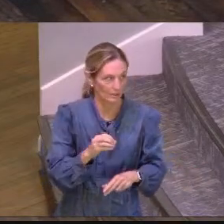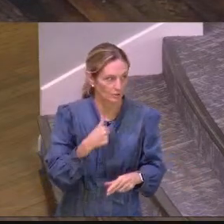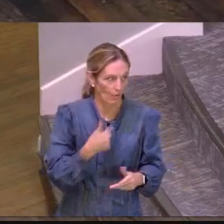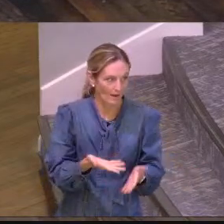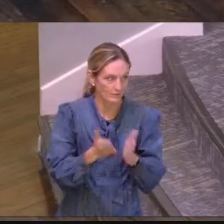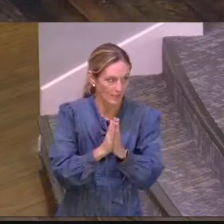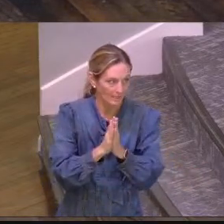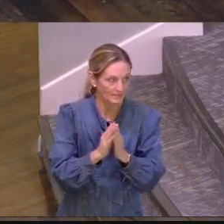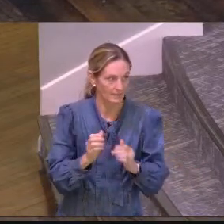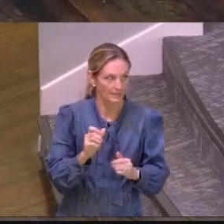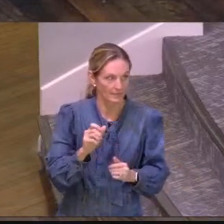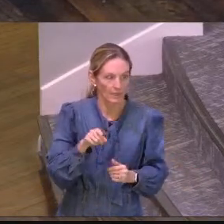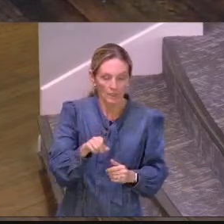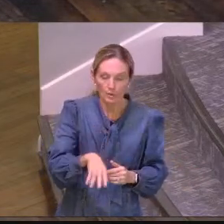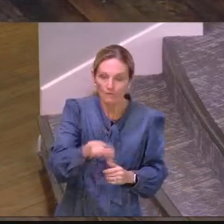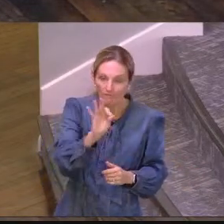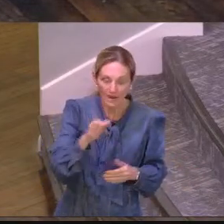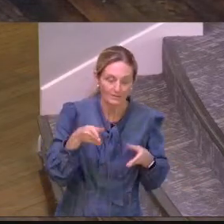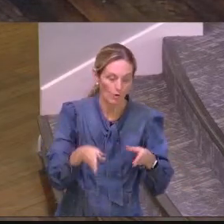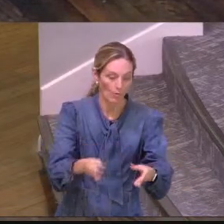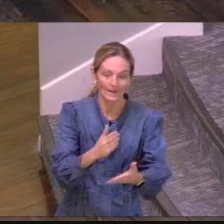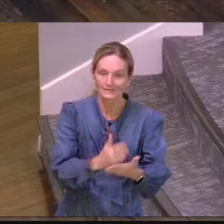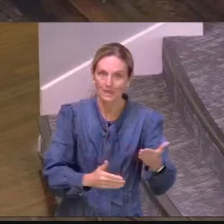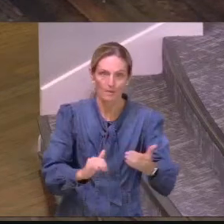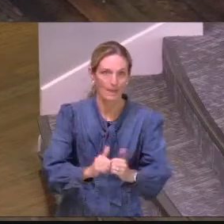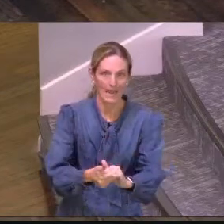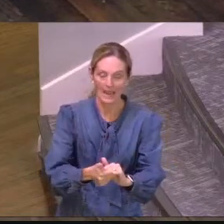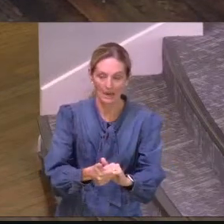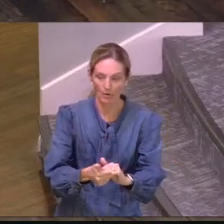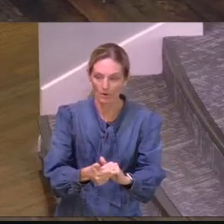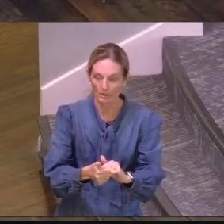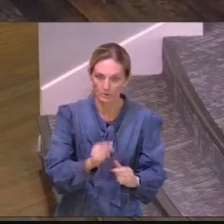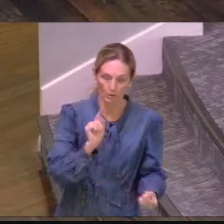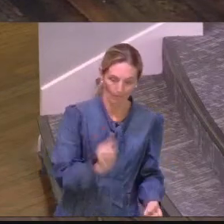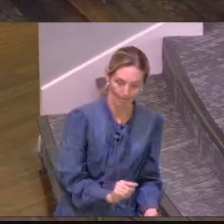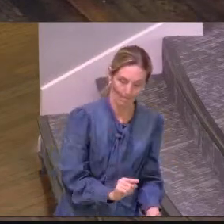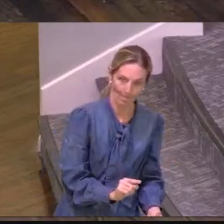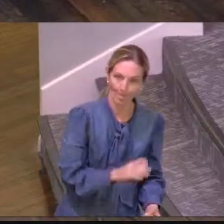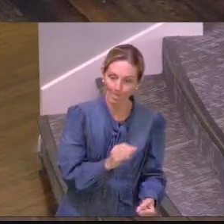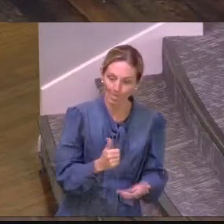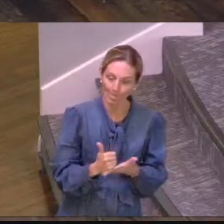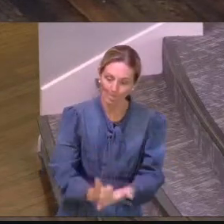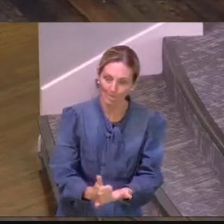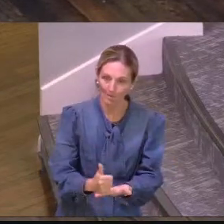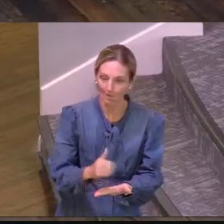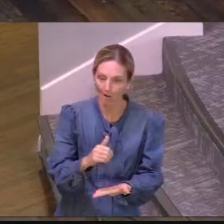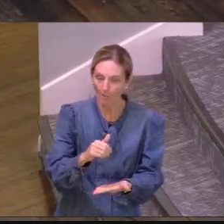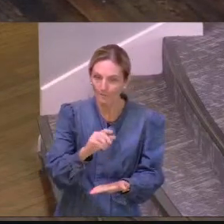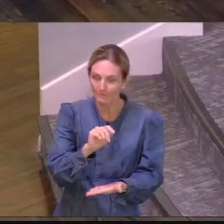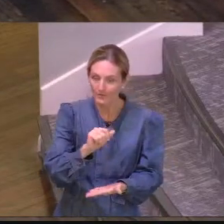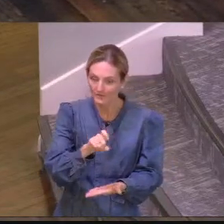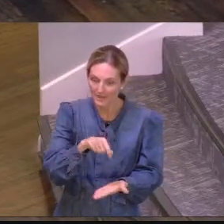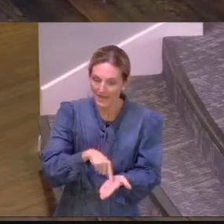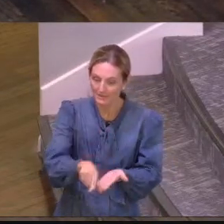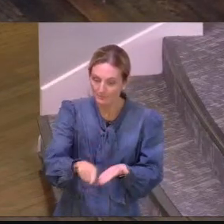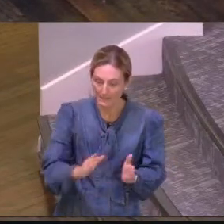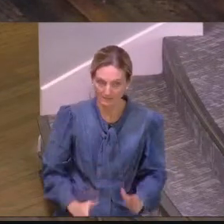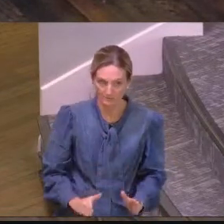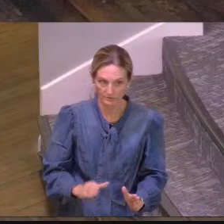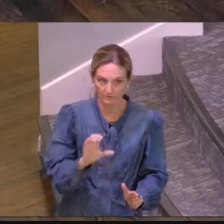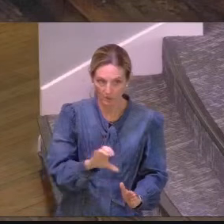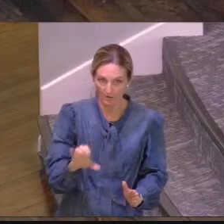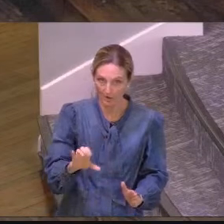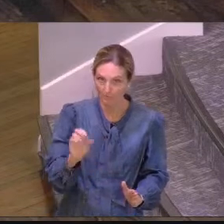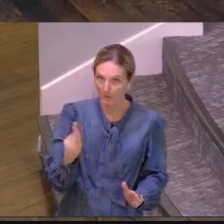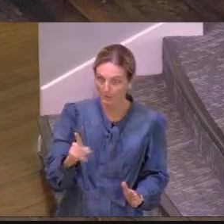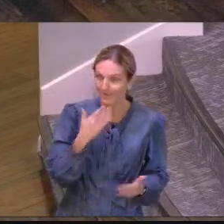that, y'all find a way somehow to roll this back and help the taxpayers of the Clark County. Okay?